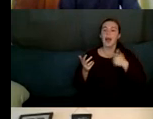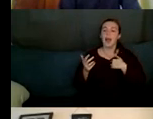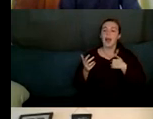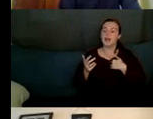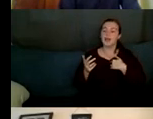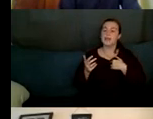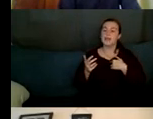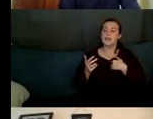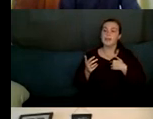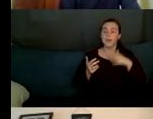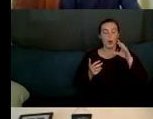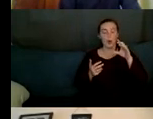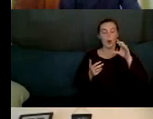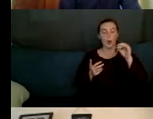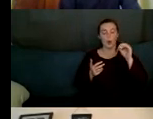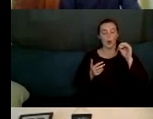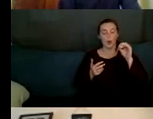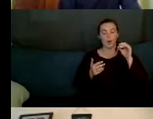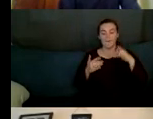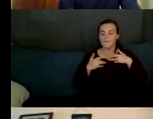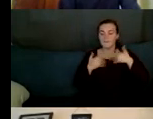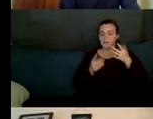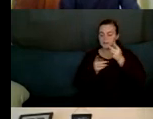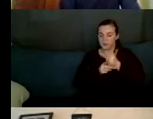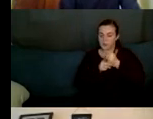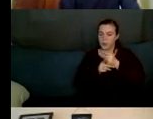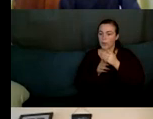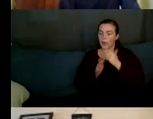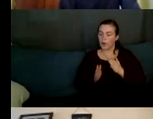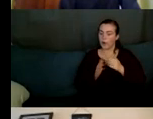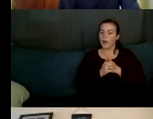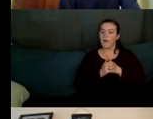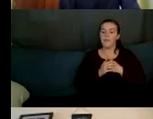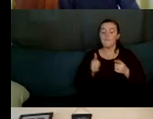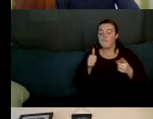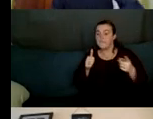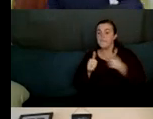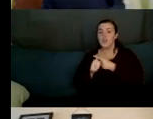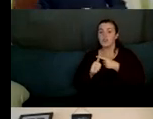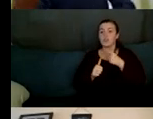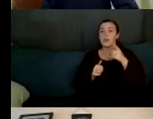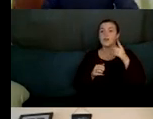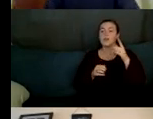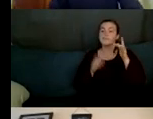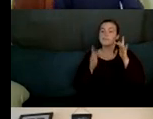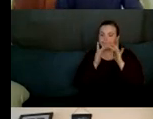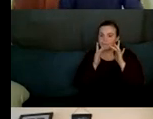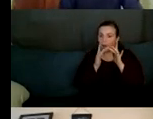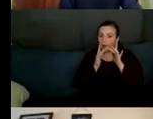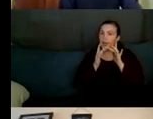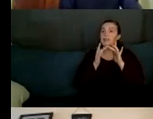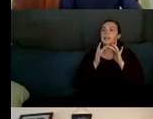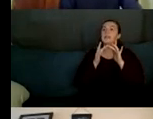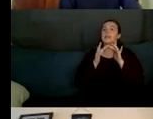the co-event steward for the very first virtual Known World event, which was the Known World Italian Salone